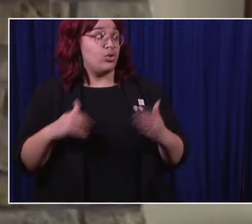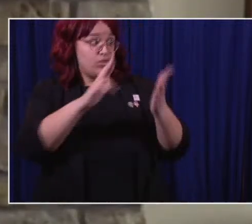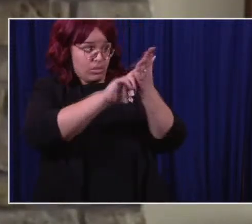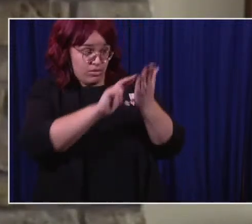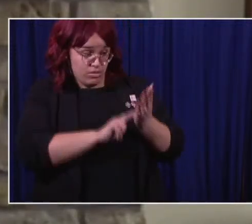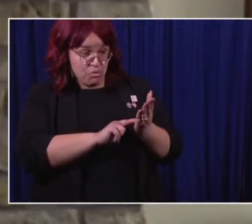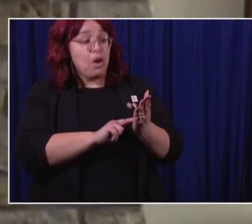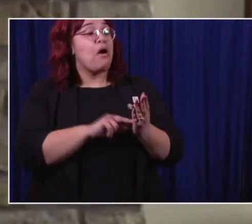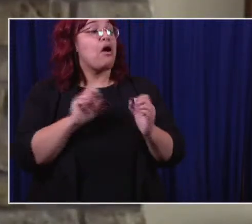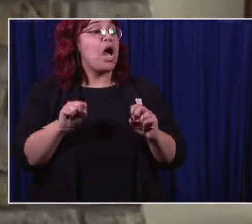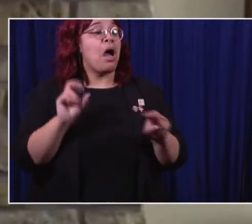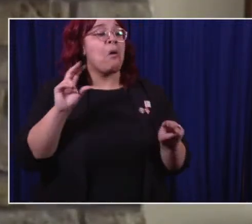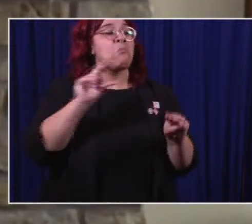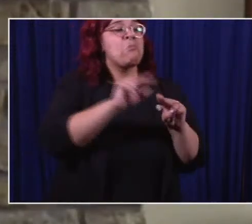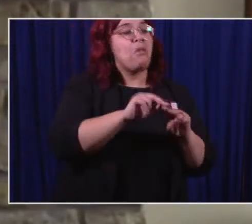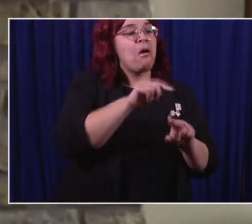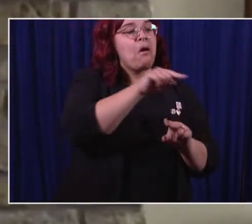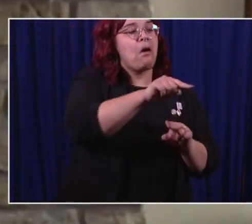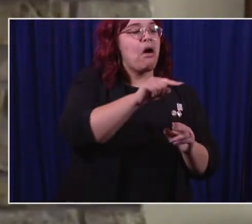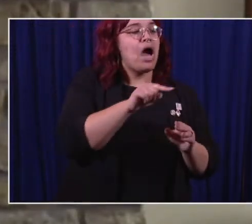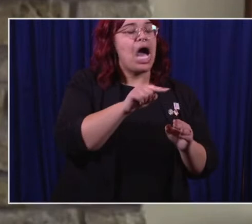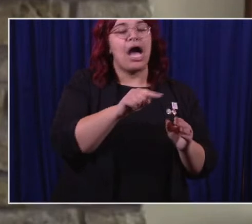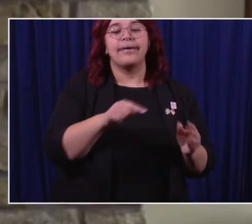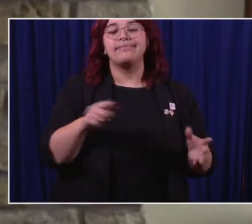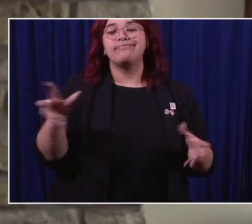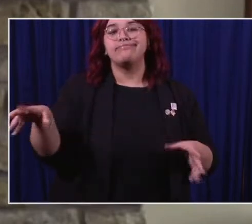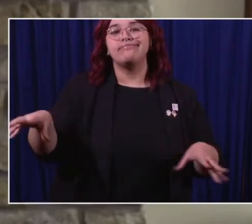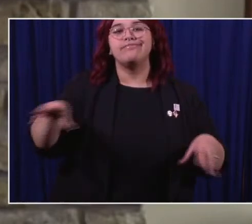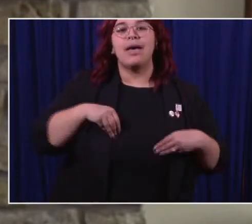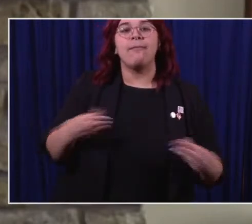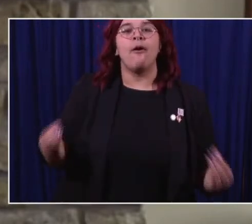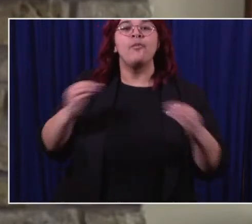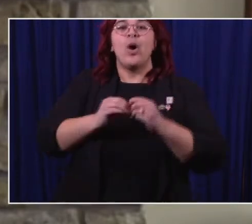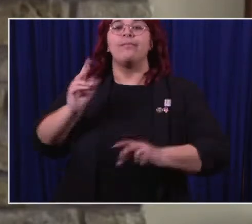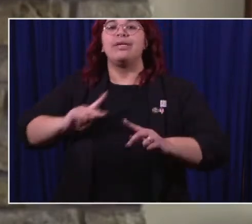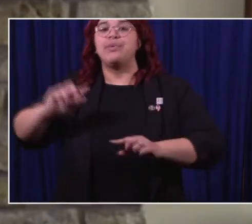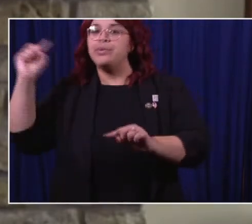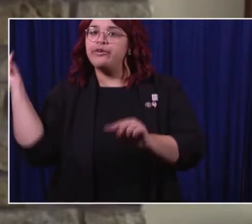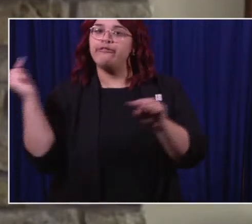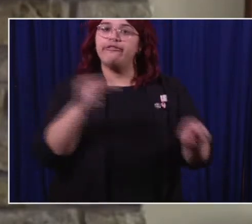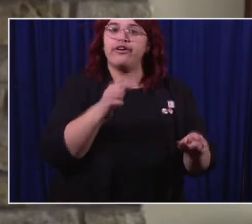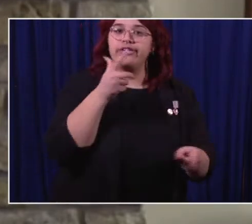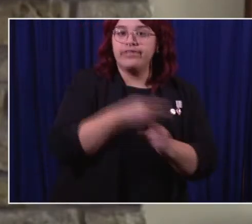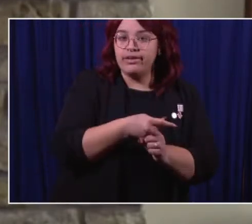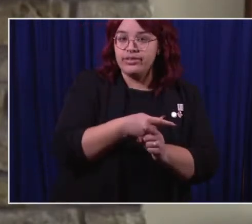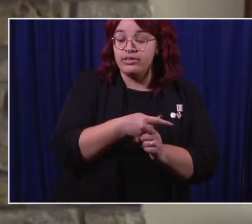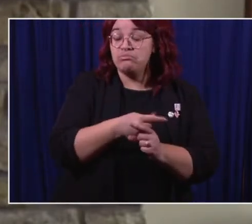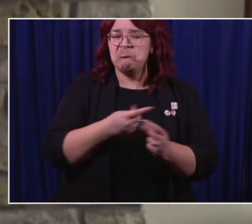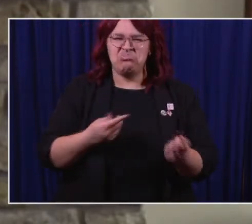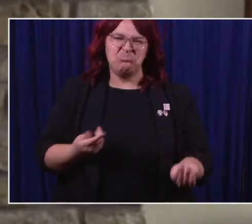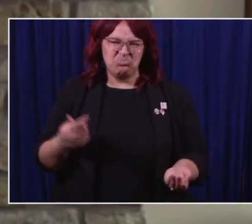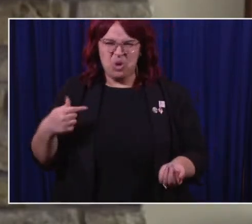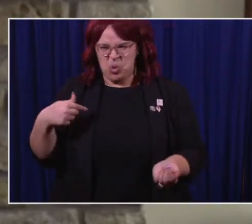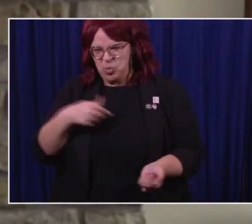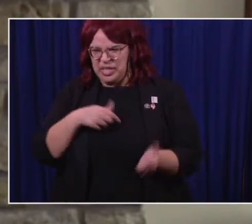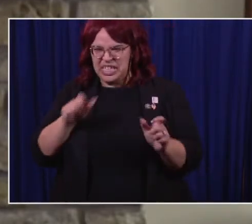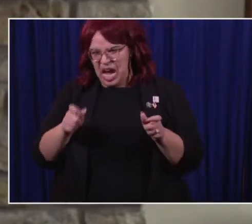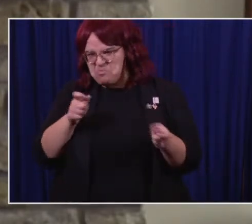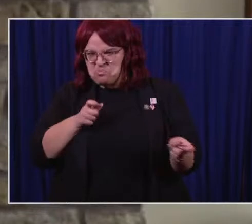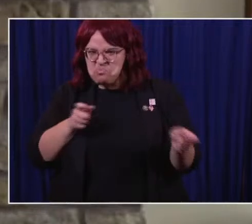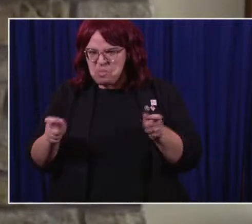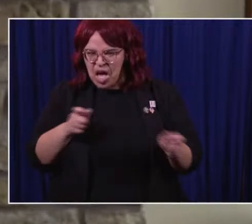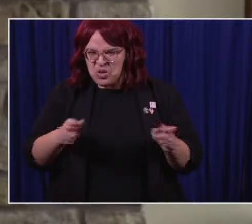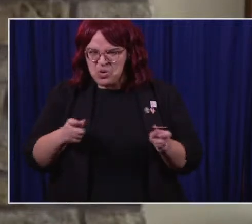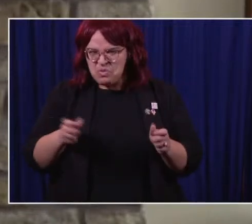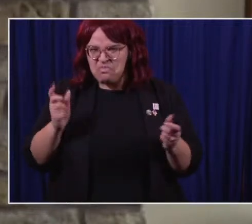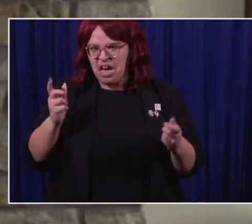So we don't think we're going to have a problem manning those sites. We've got people that can ramp them up. I mean,